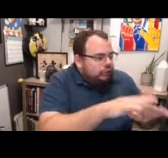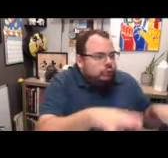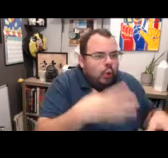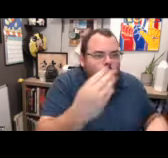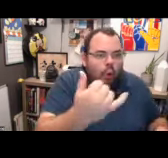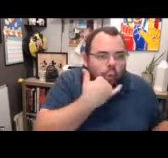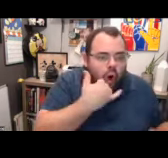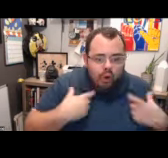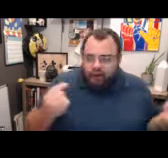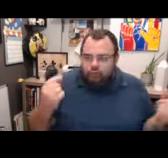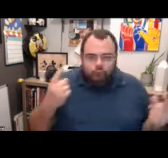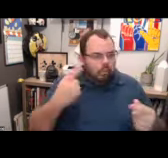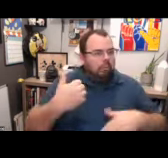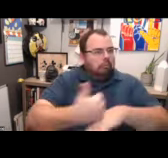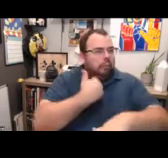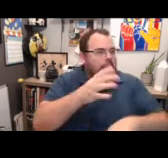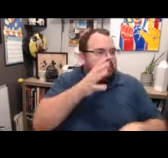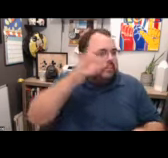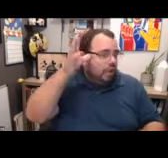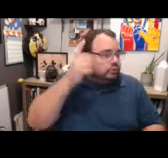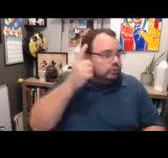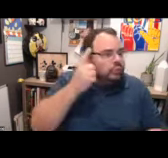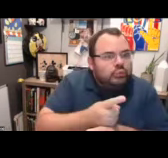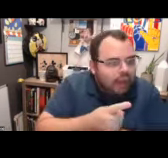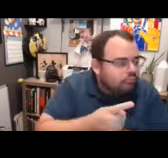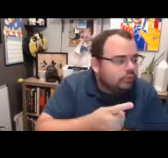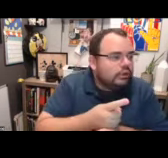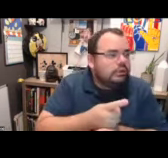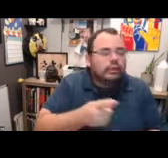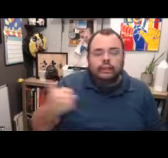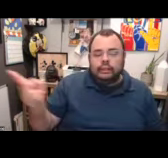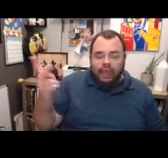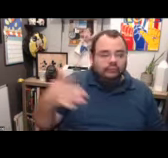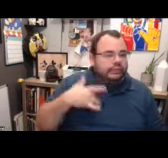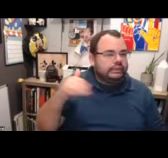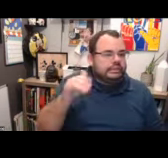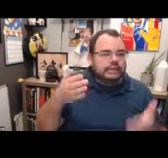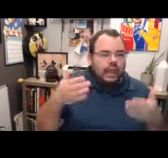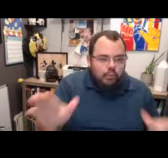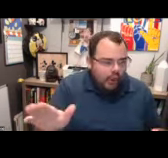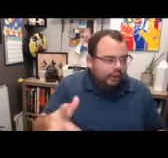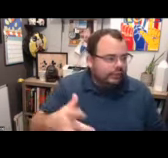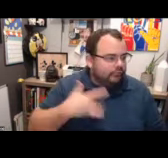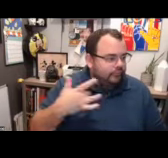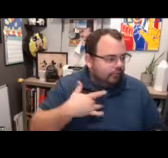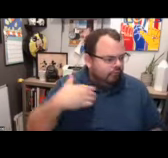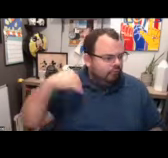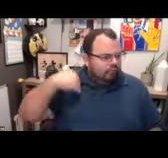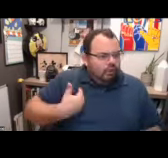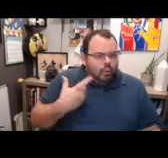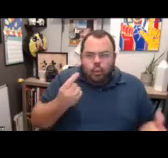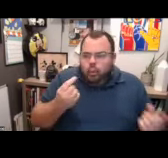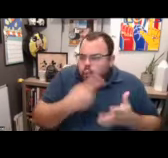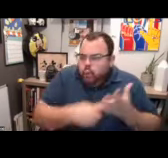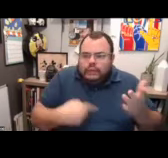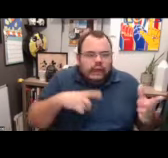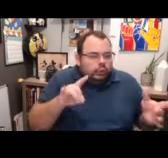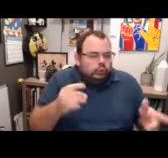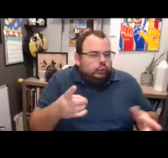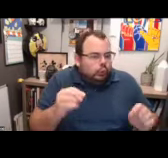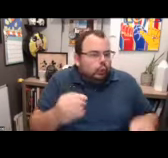what do I do? How do, what happened? You start to also blame yourself, right? You're like, oh no, what did I